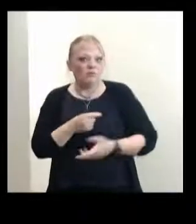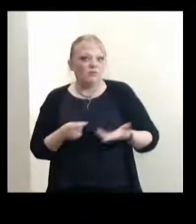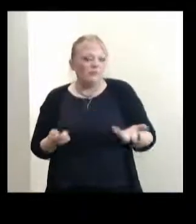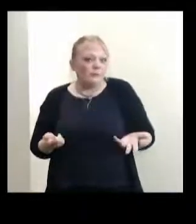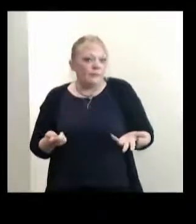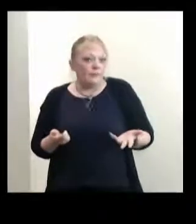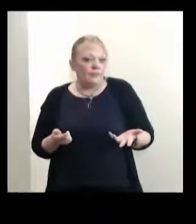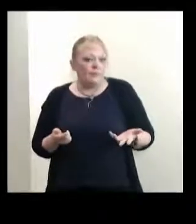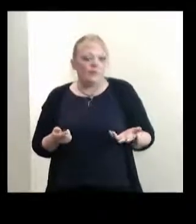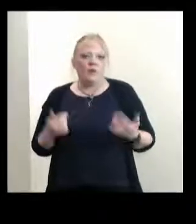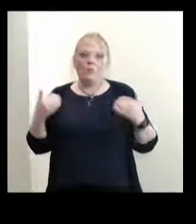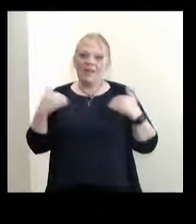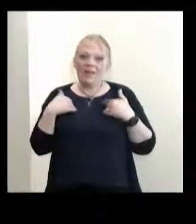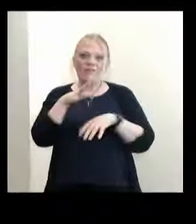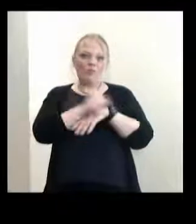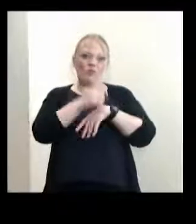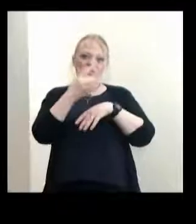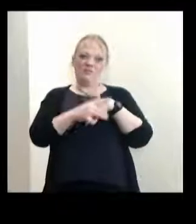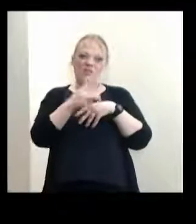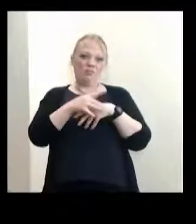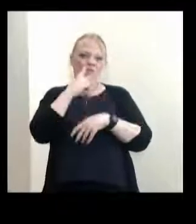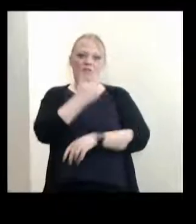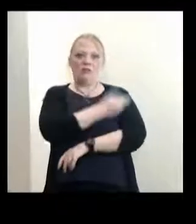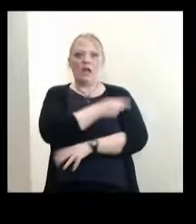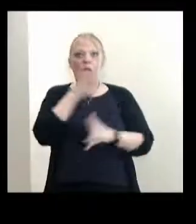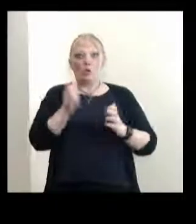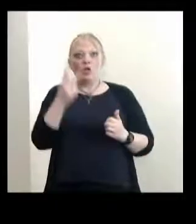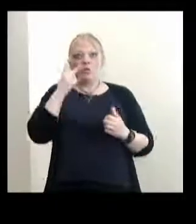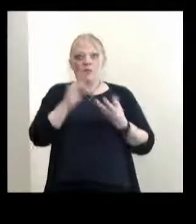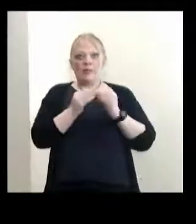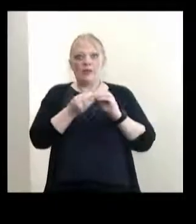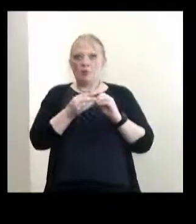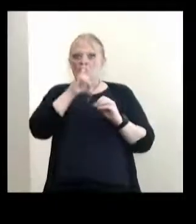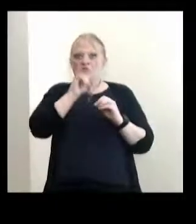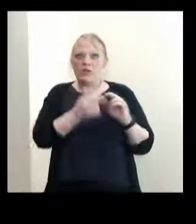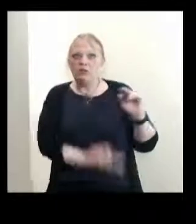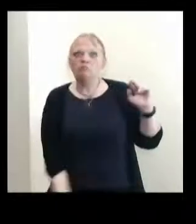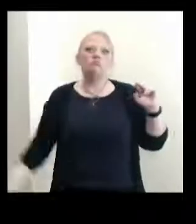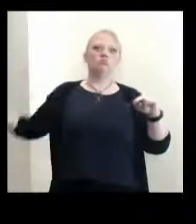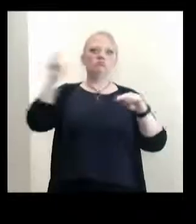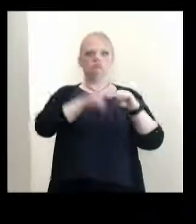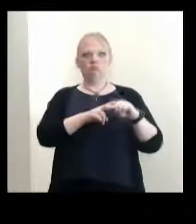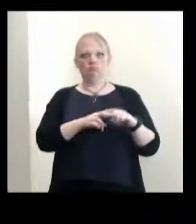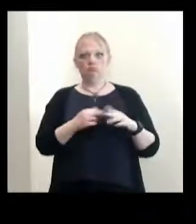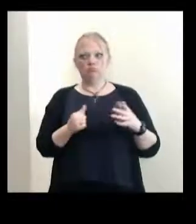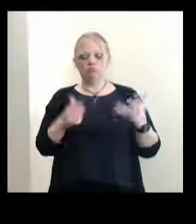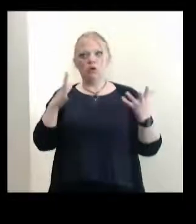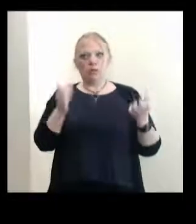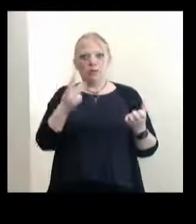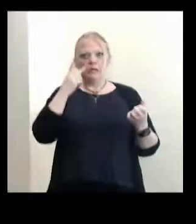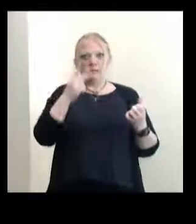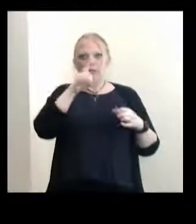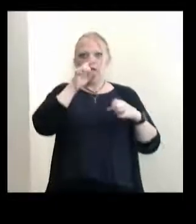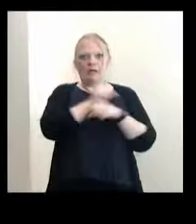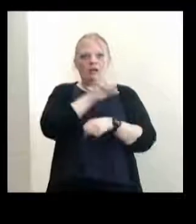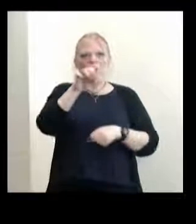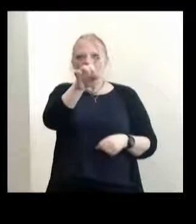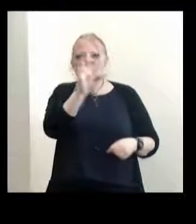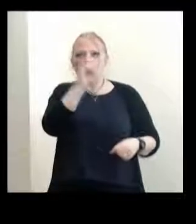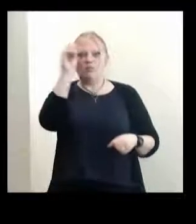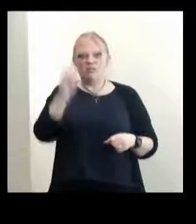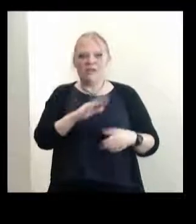the spots are available now to get vaccinated. I want to see these numbers really increase. I want to see these actually be 100%